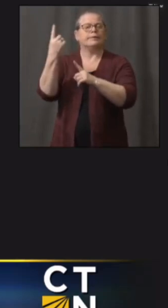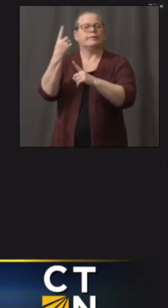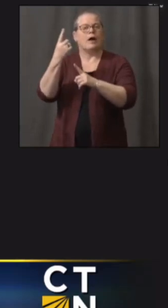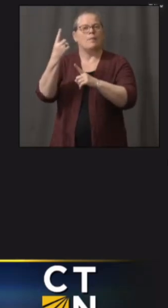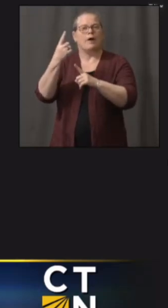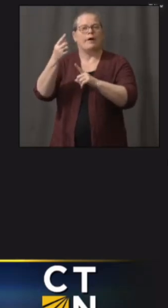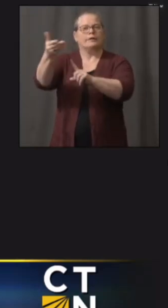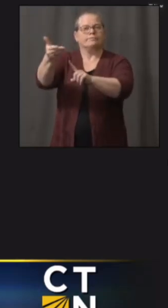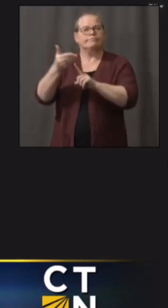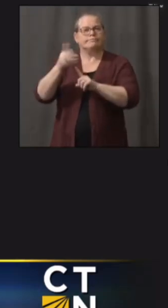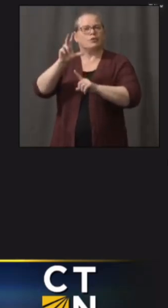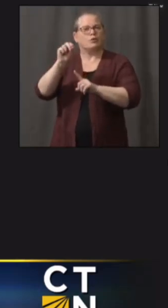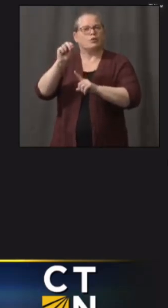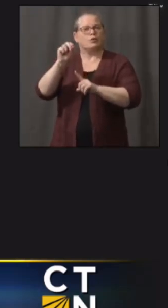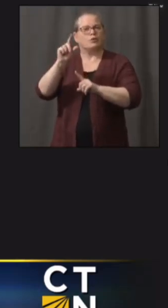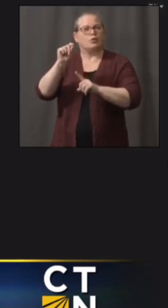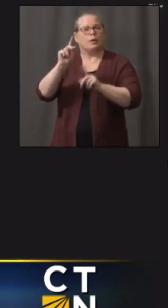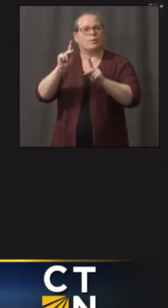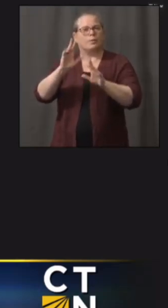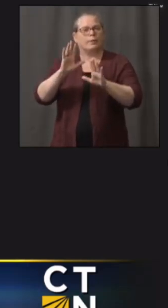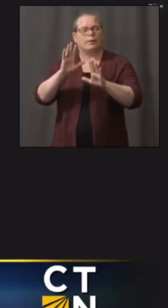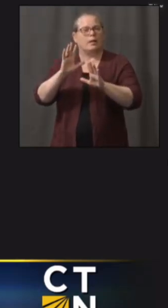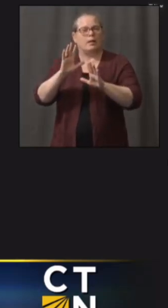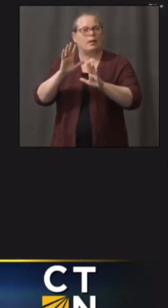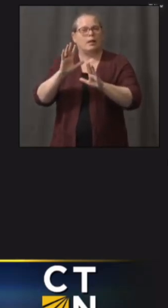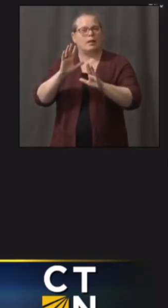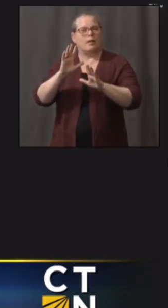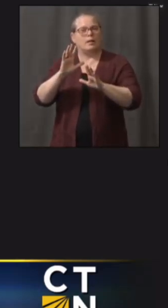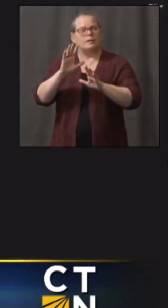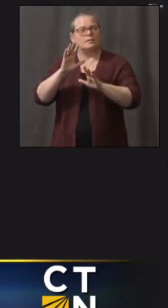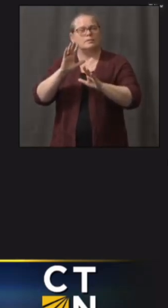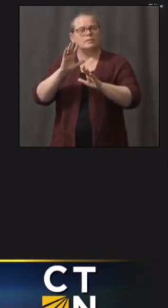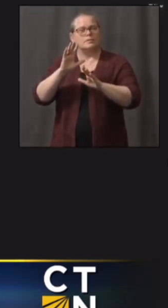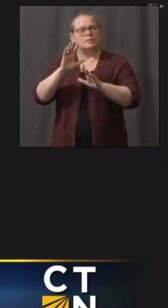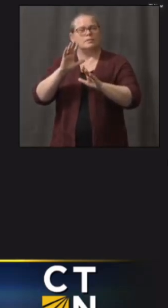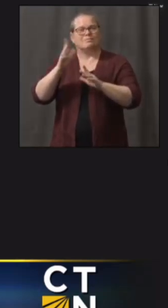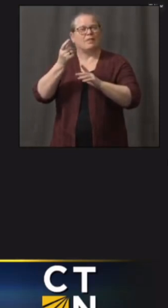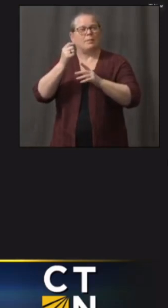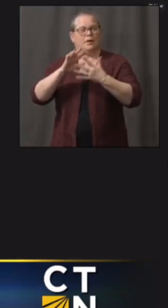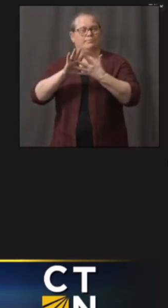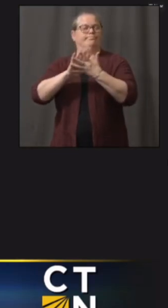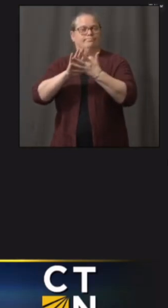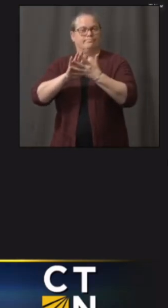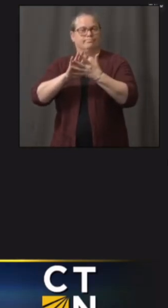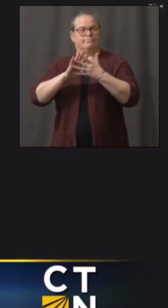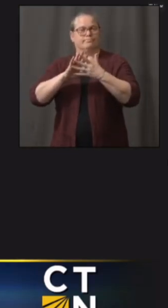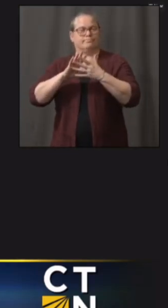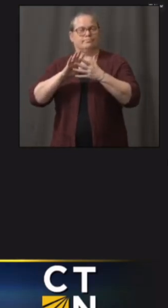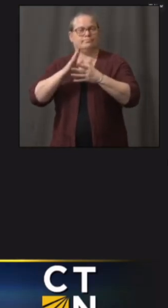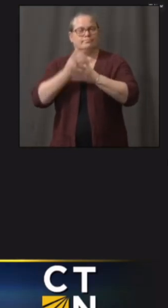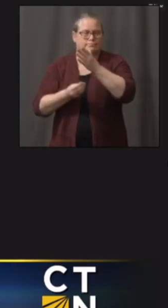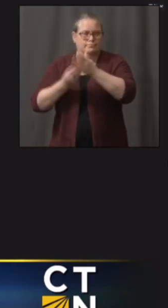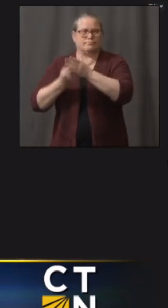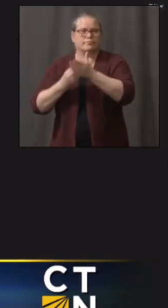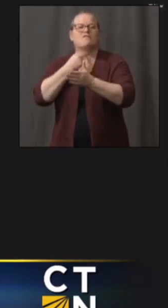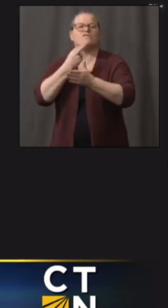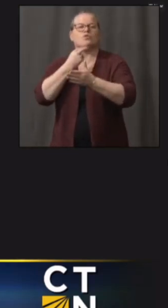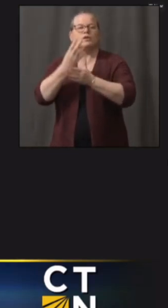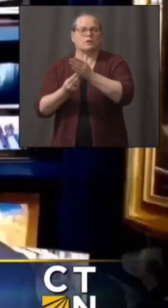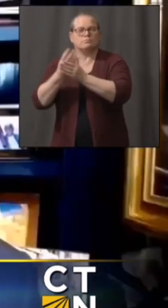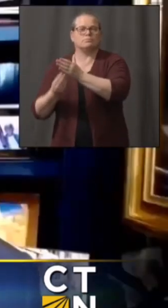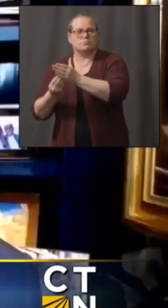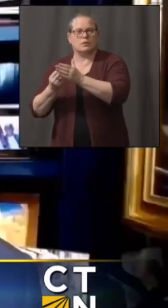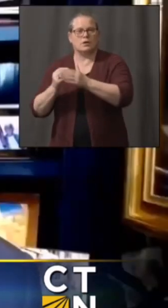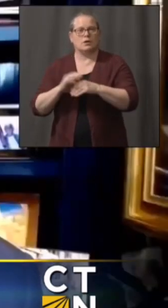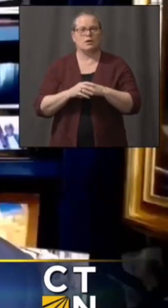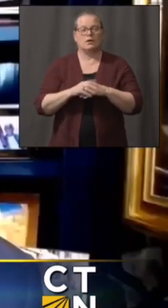The response going to be the following week and the 2 weeks after? Look, if